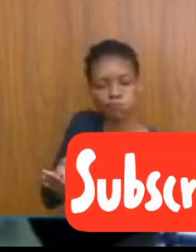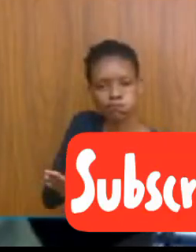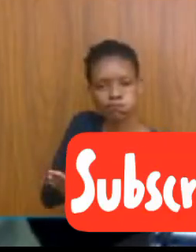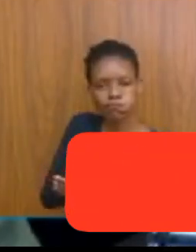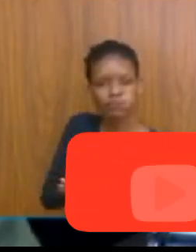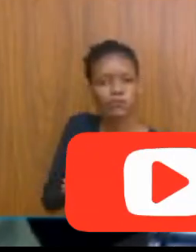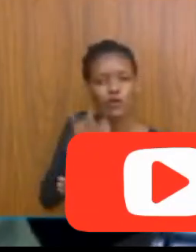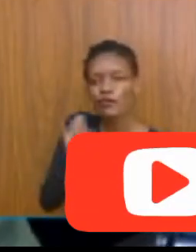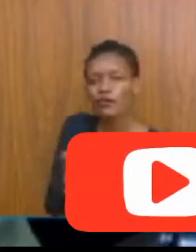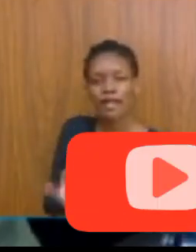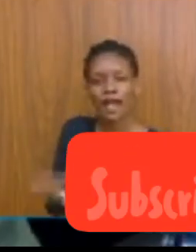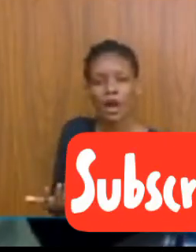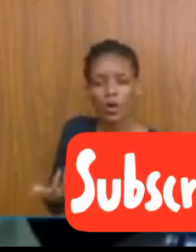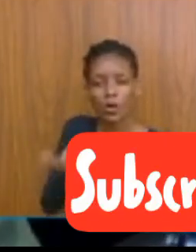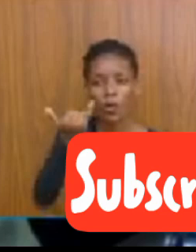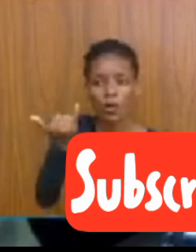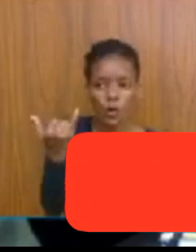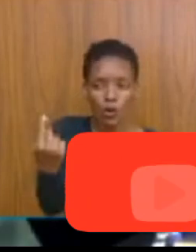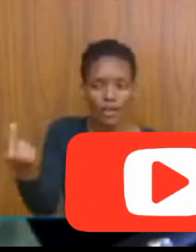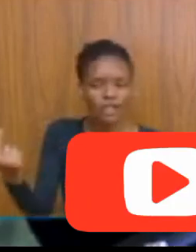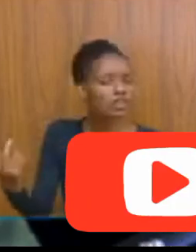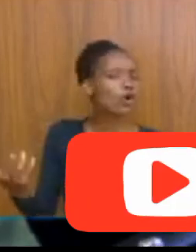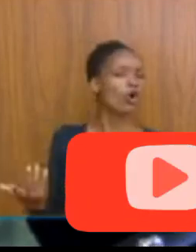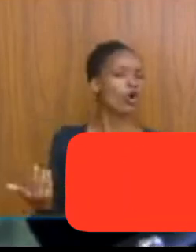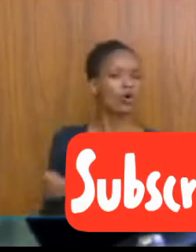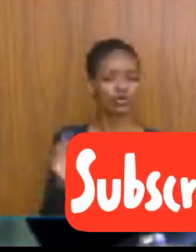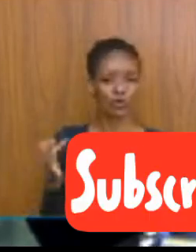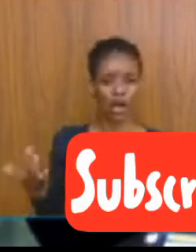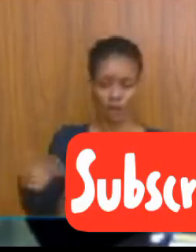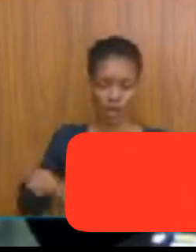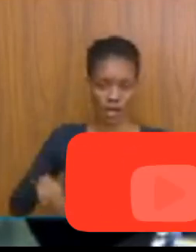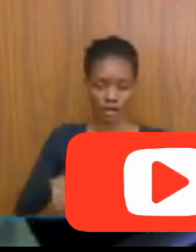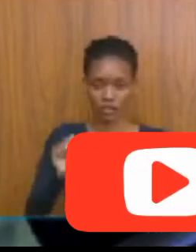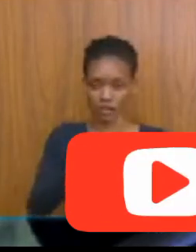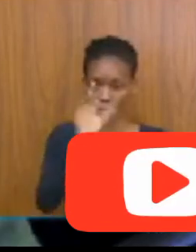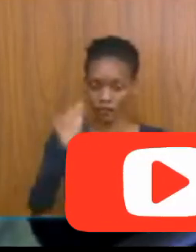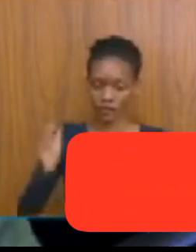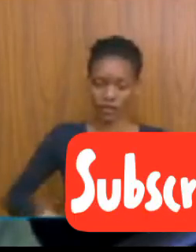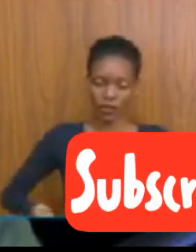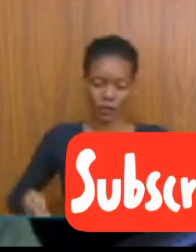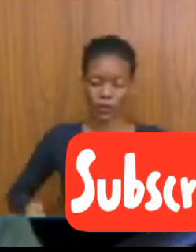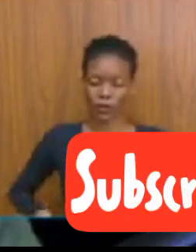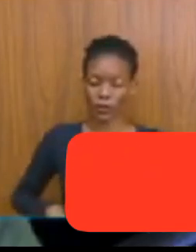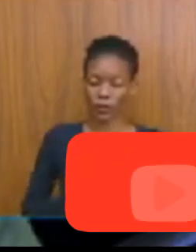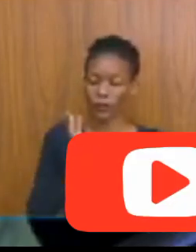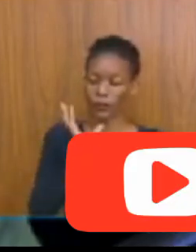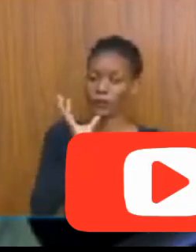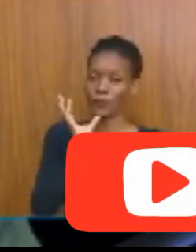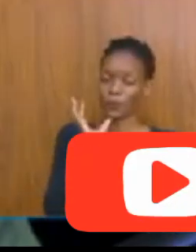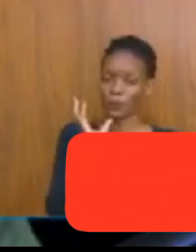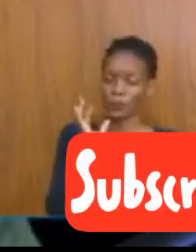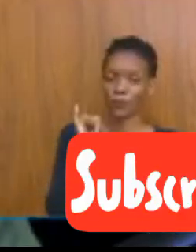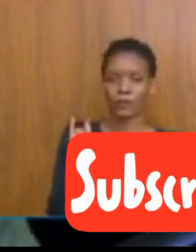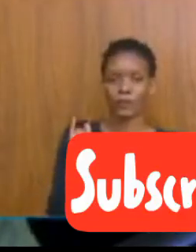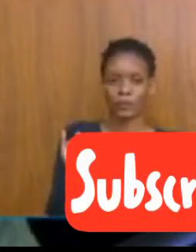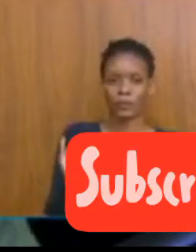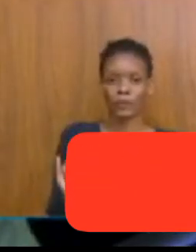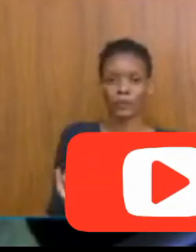you call them? Because if, for instance, we live in a country where corruption is rife, ID numbers can